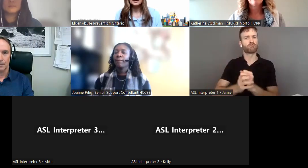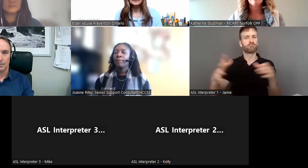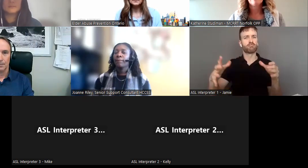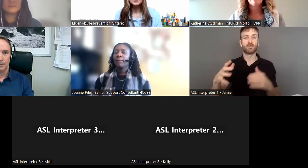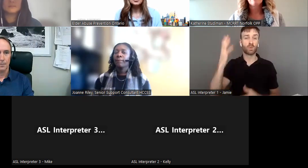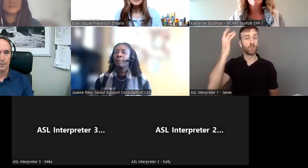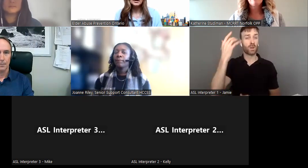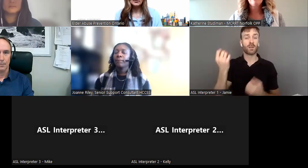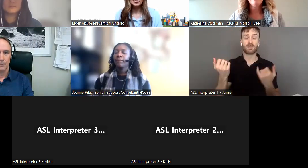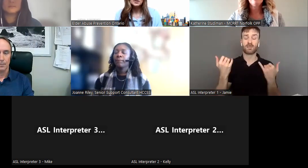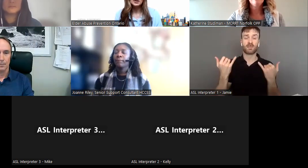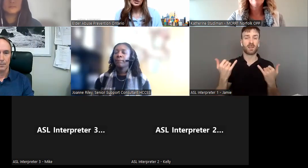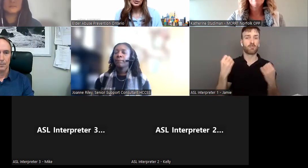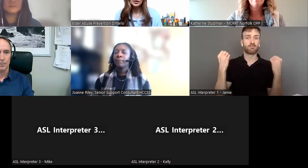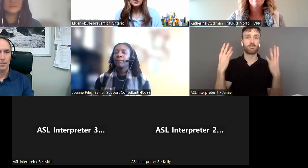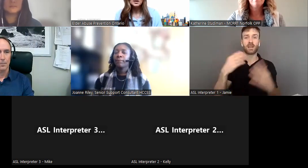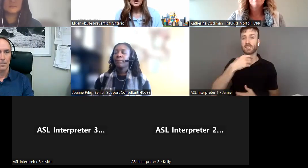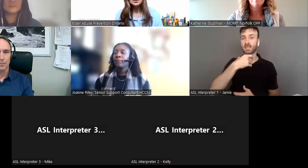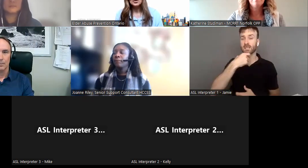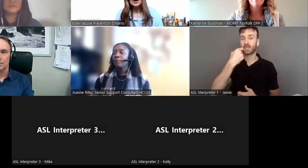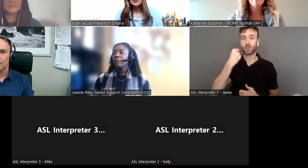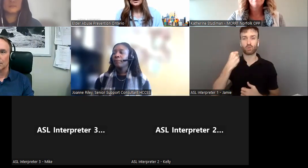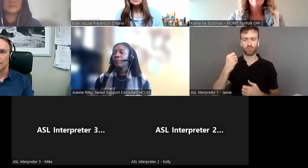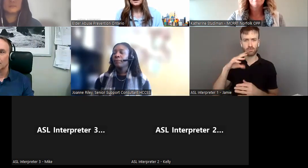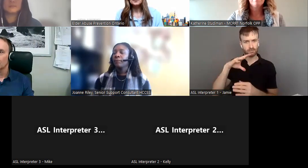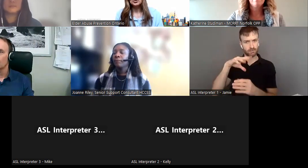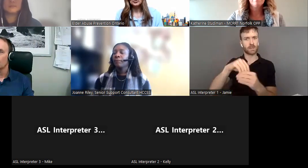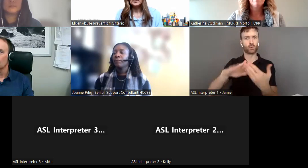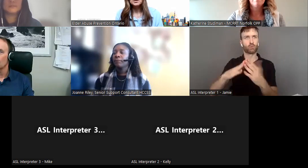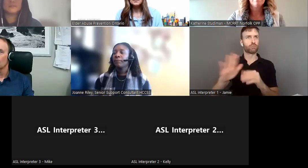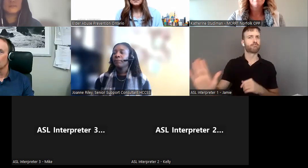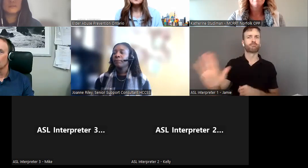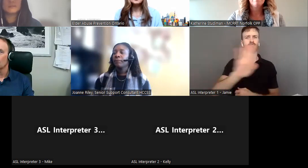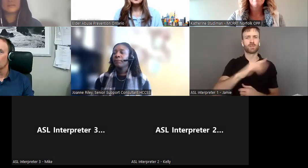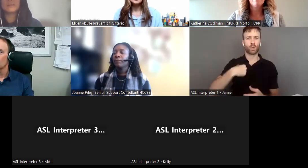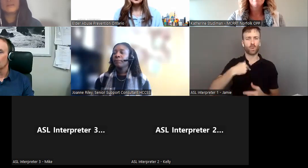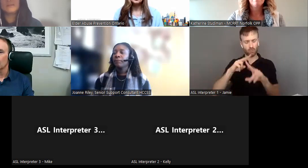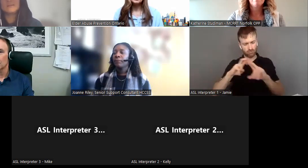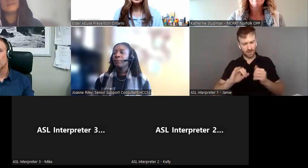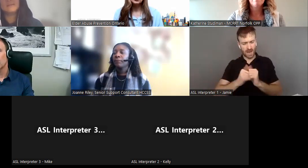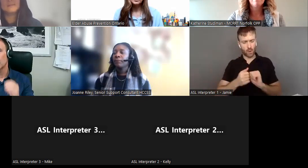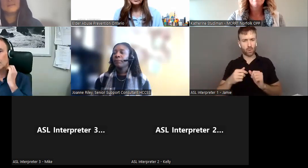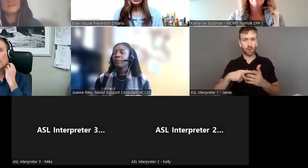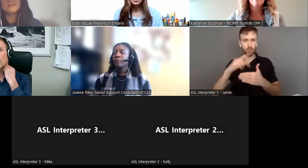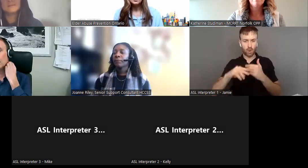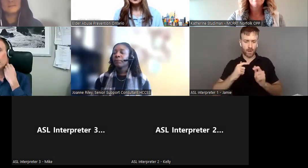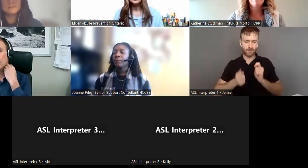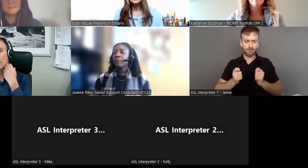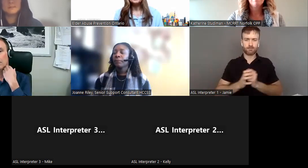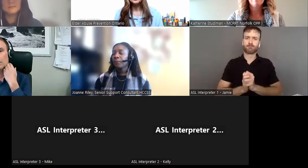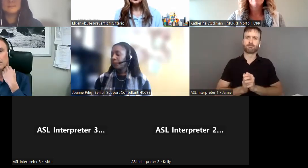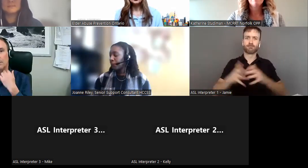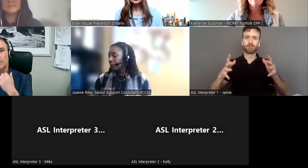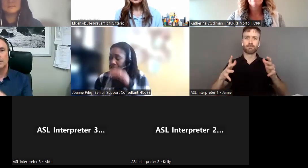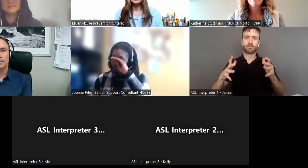people, seniors living at risk in the communities. So how can we expand the programs to make this consistent so people don't get left,